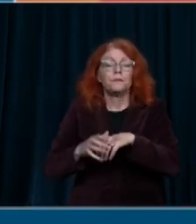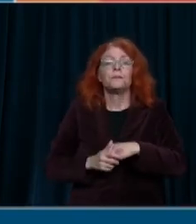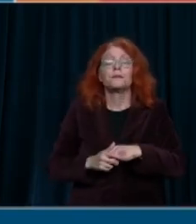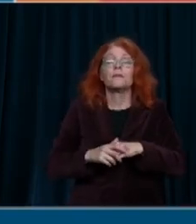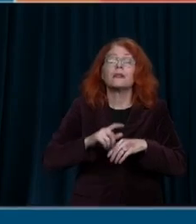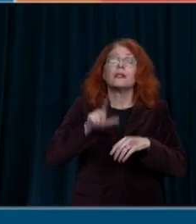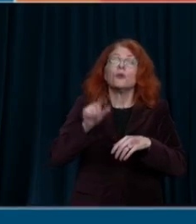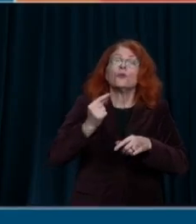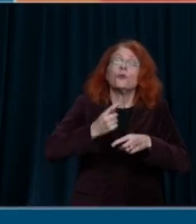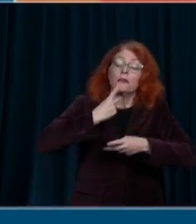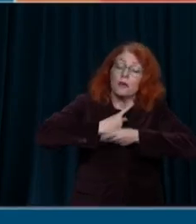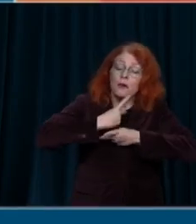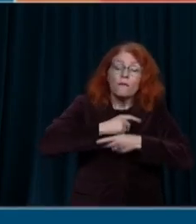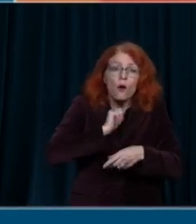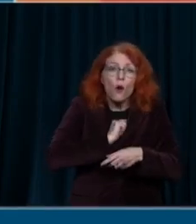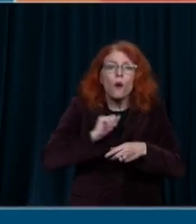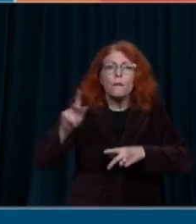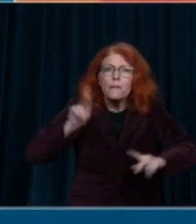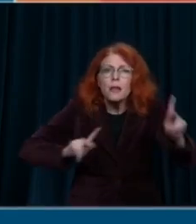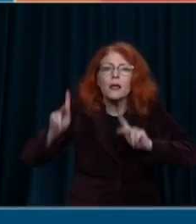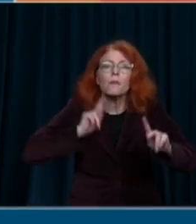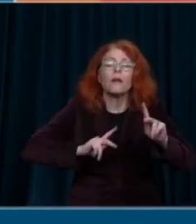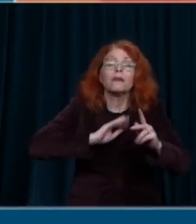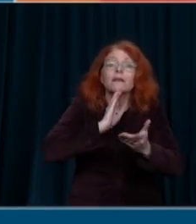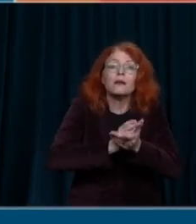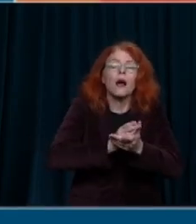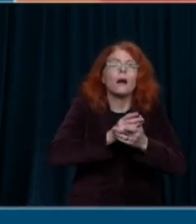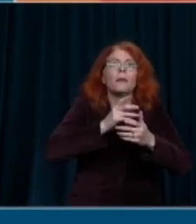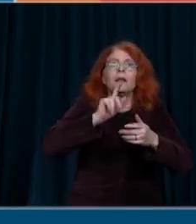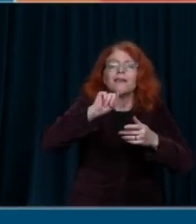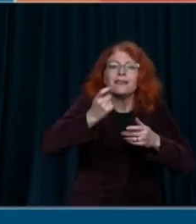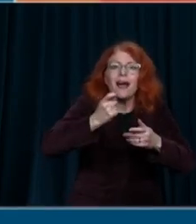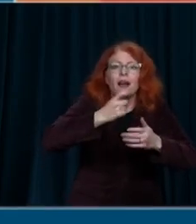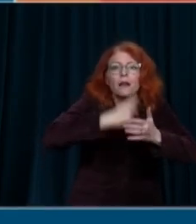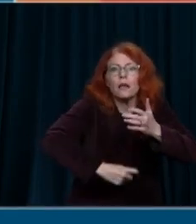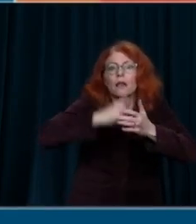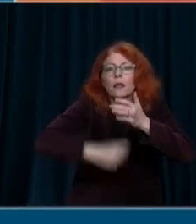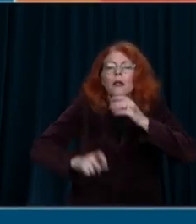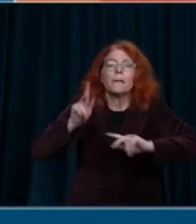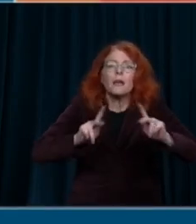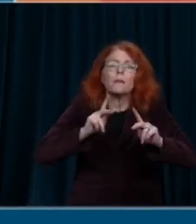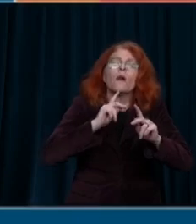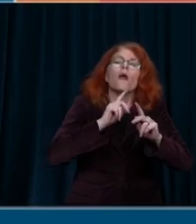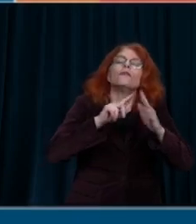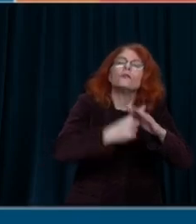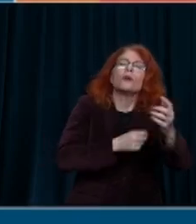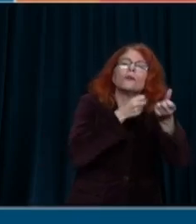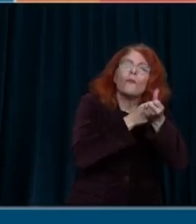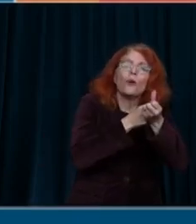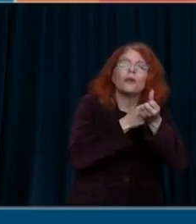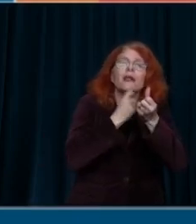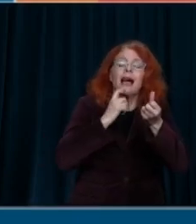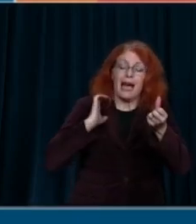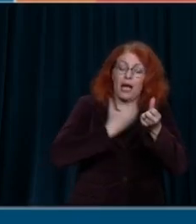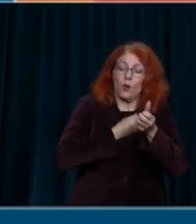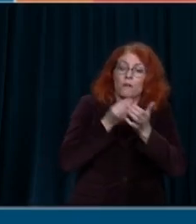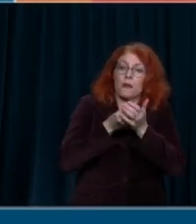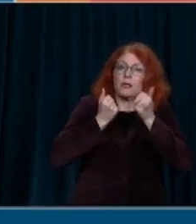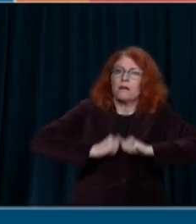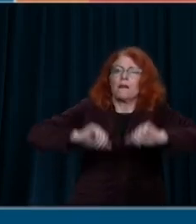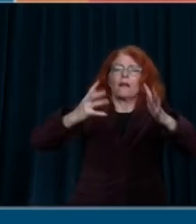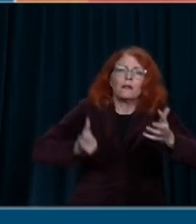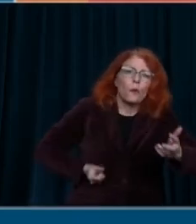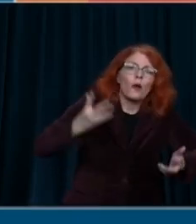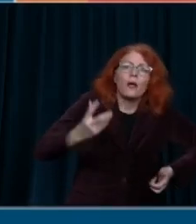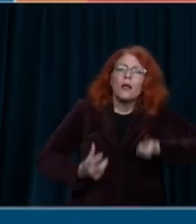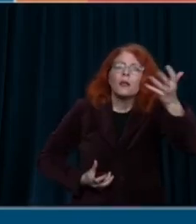need to take care of our own people. Stop taxing our people and start supporting them, and stop giving away our money